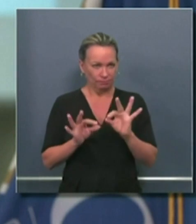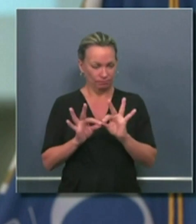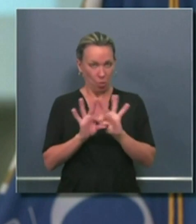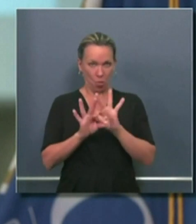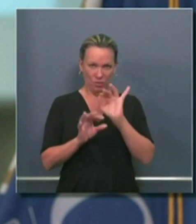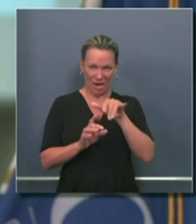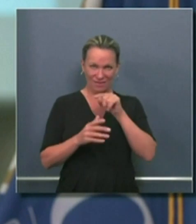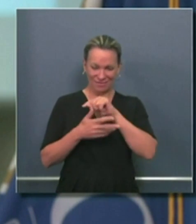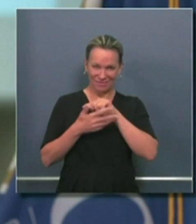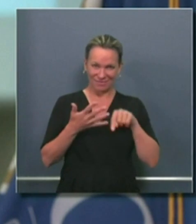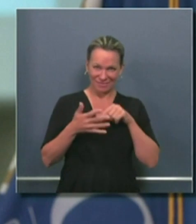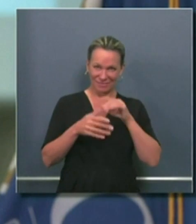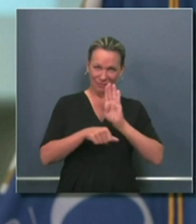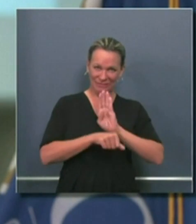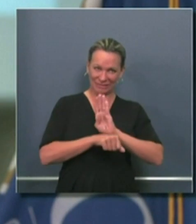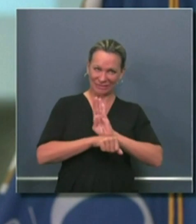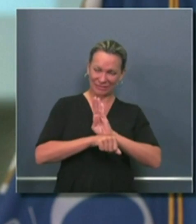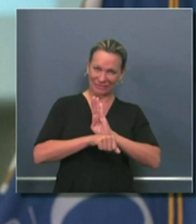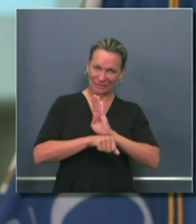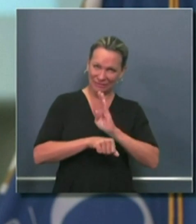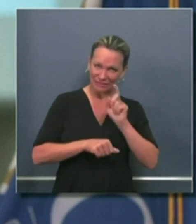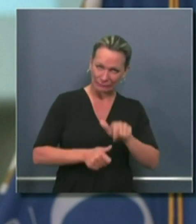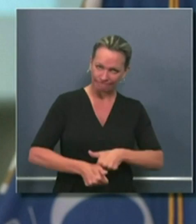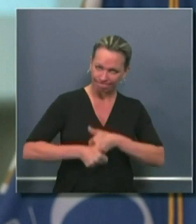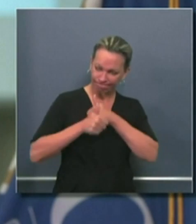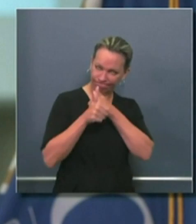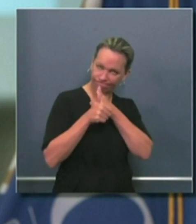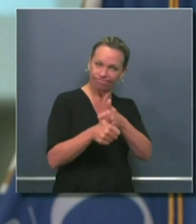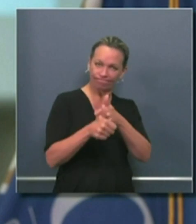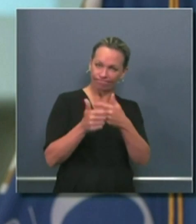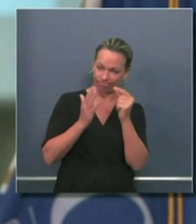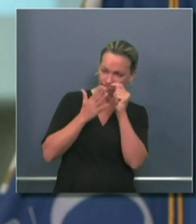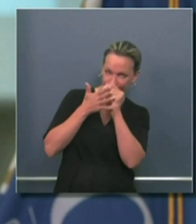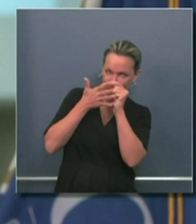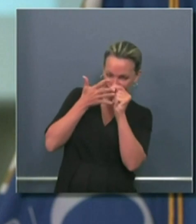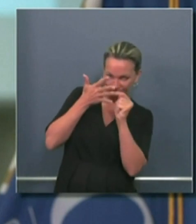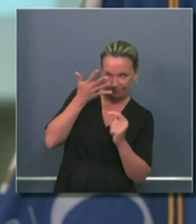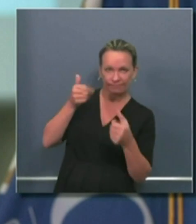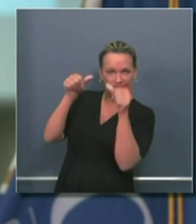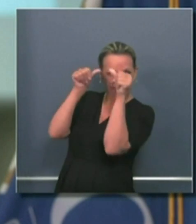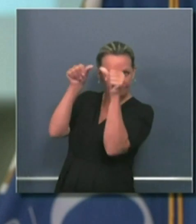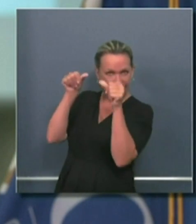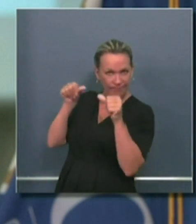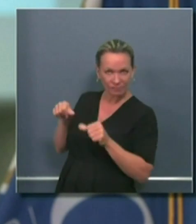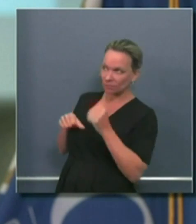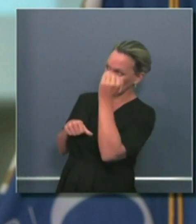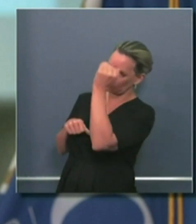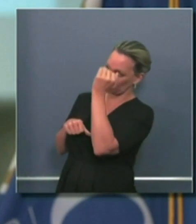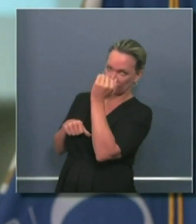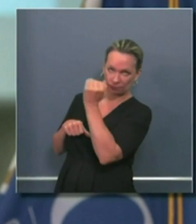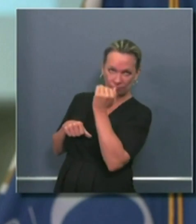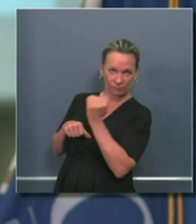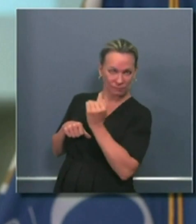don goggles or other eye protection when working with customers. While customers must also wear face coverings, use